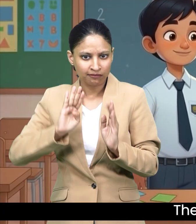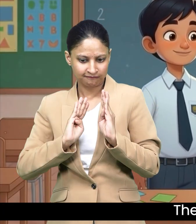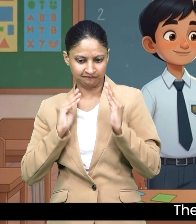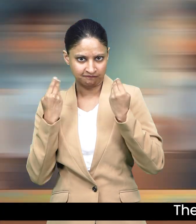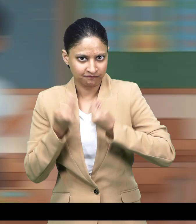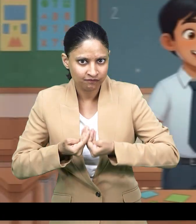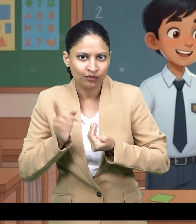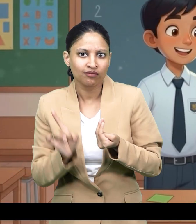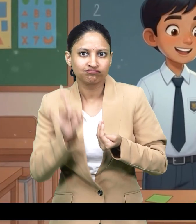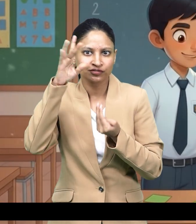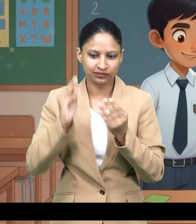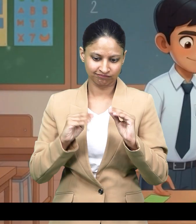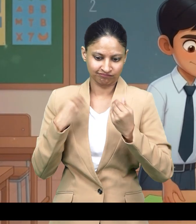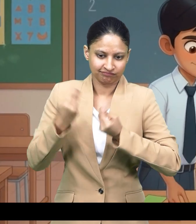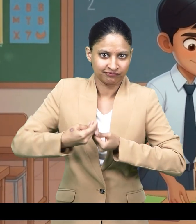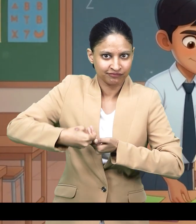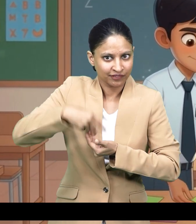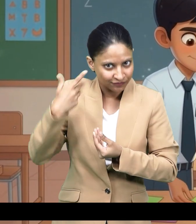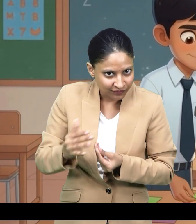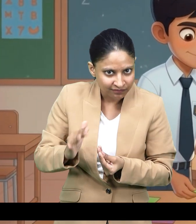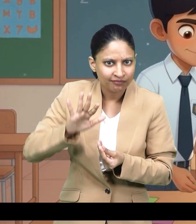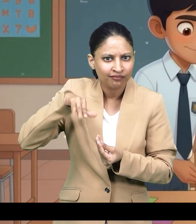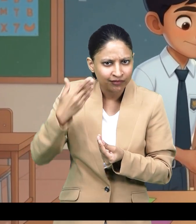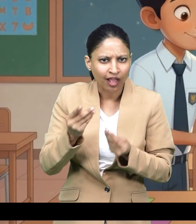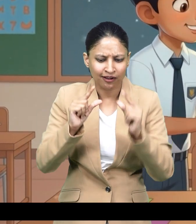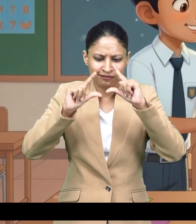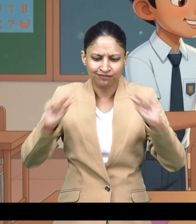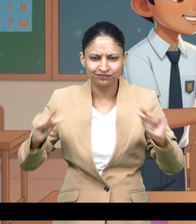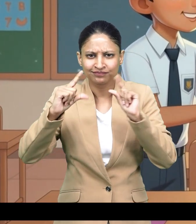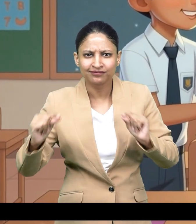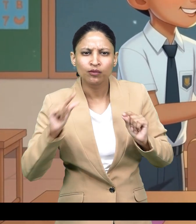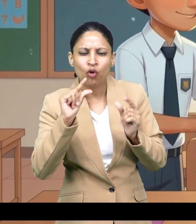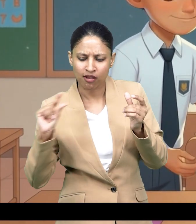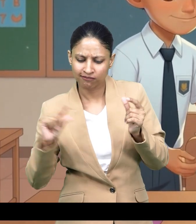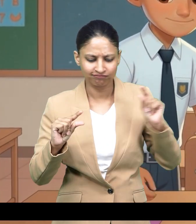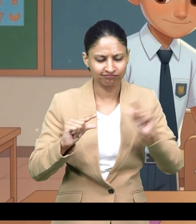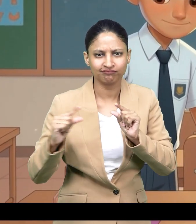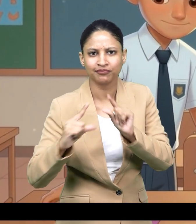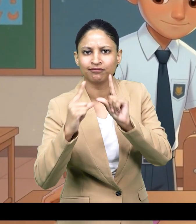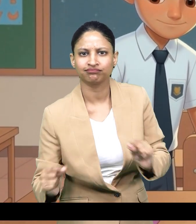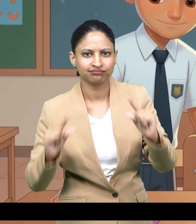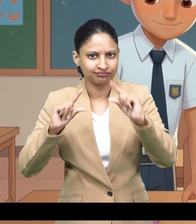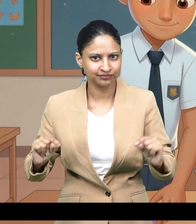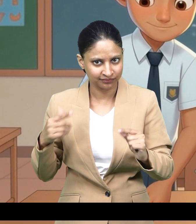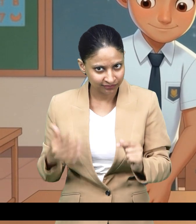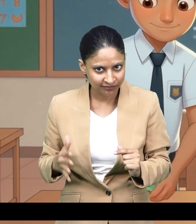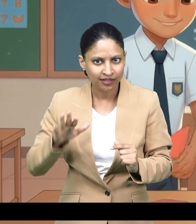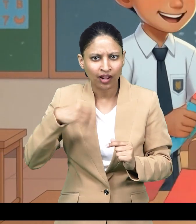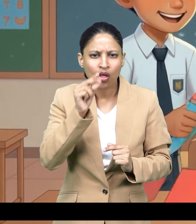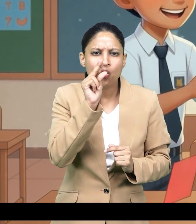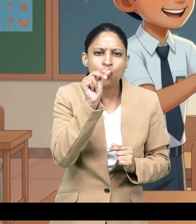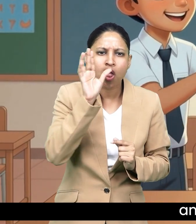a long pointed piece for the rocket's body, small pieces for the